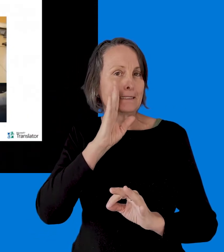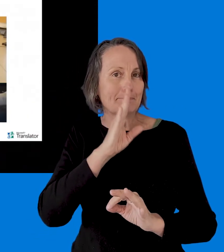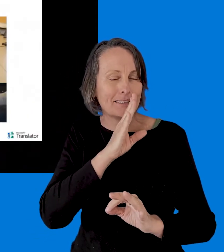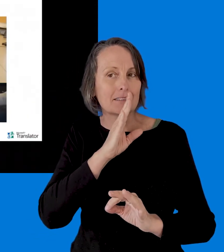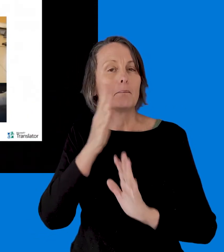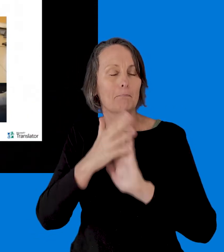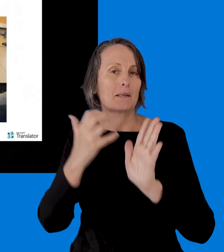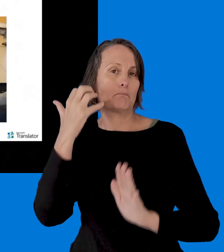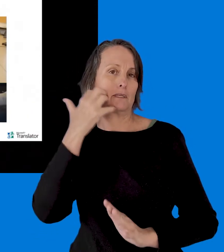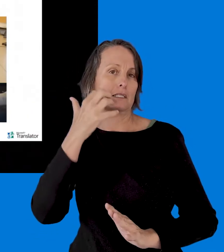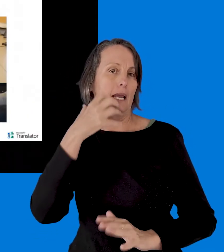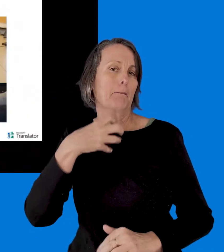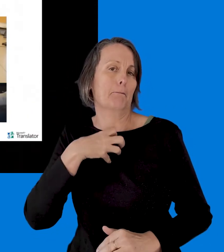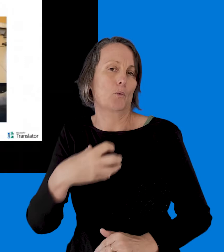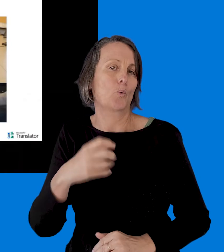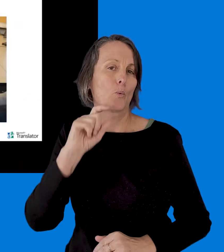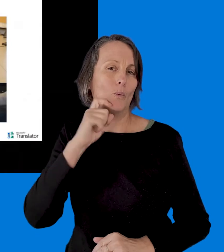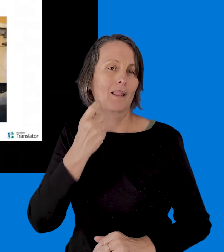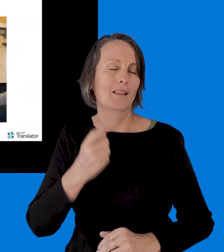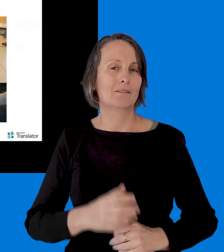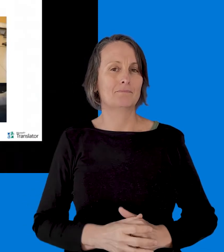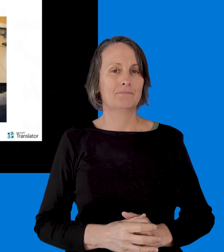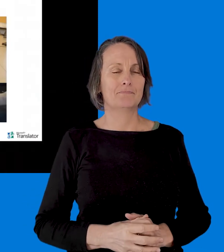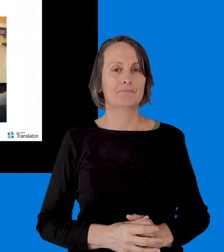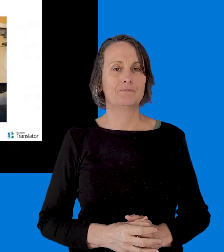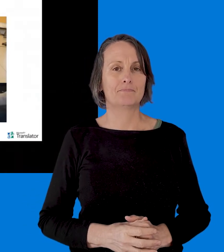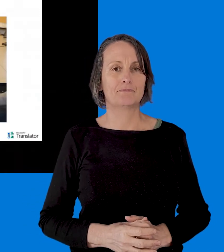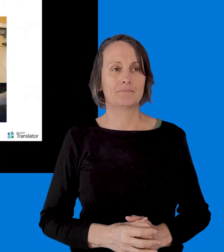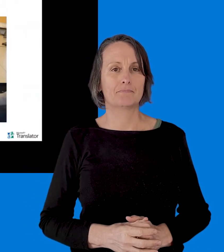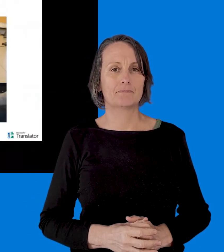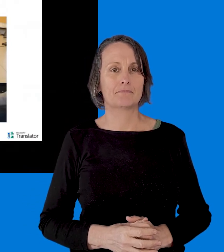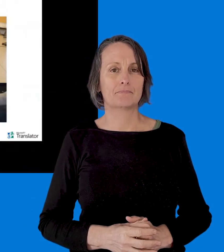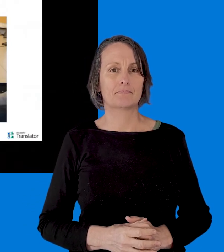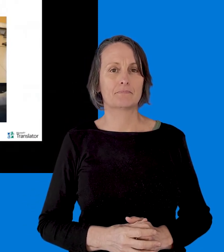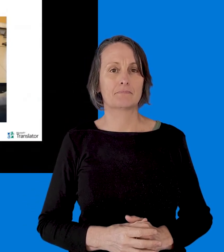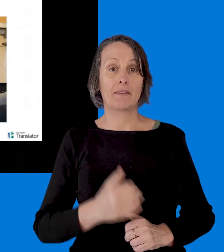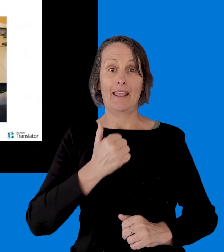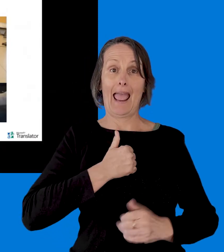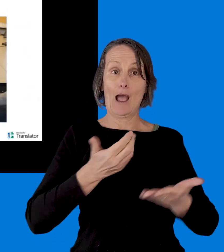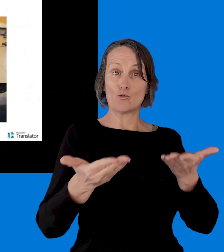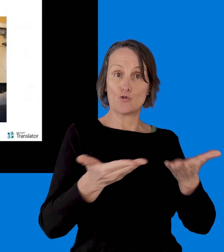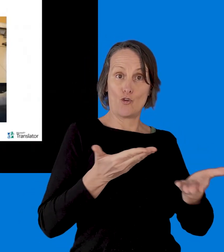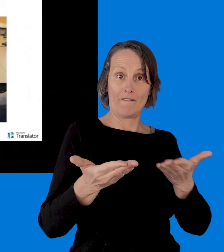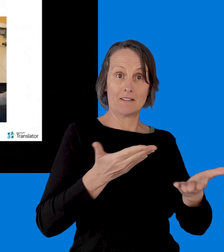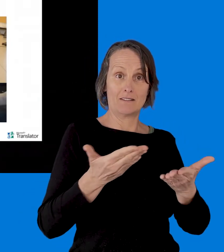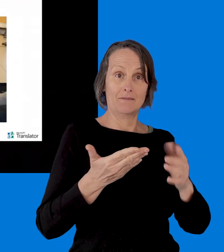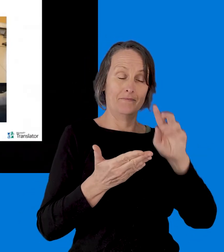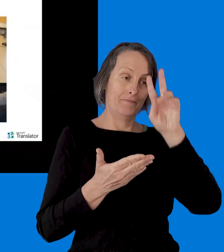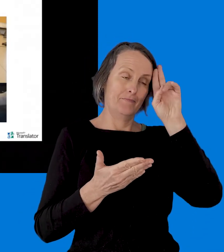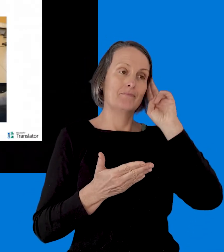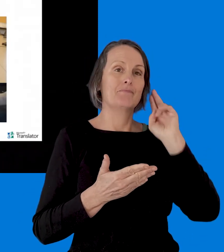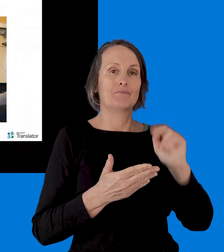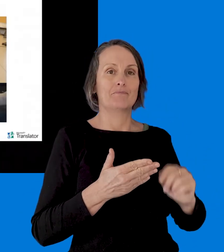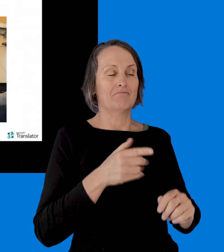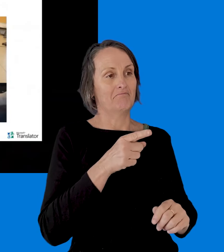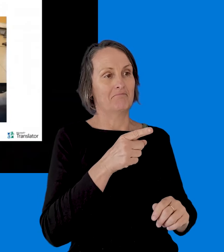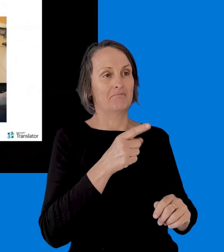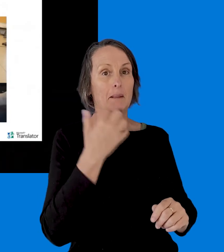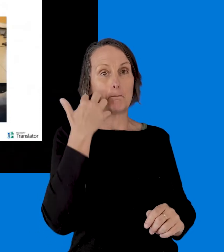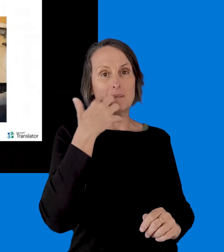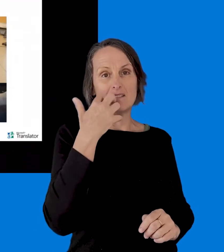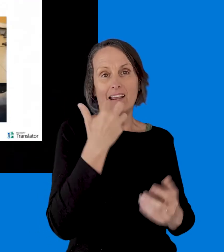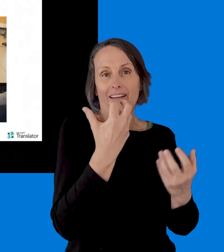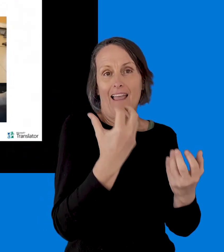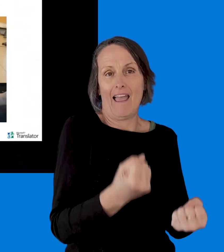error rate. Our service gets an error rate. It varies widely depending on a bunch of factors like the microphone, the